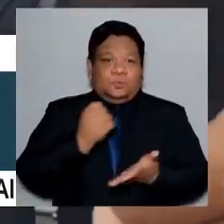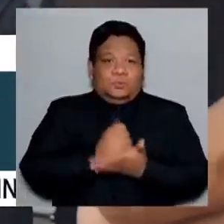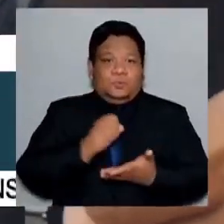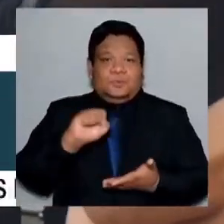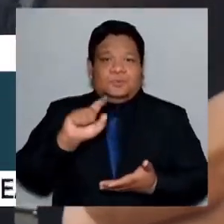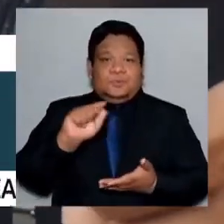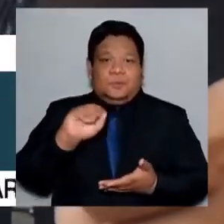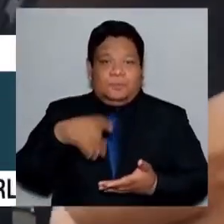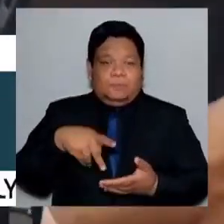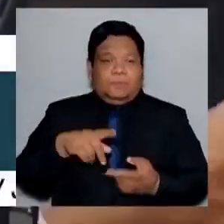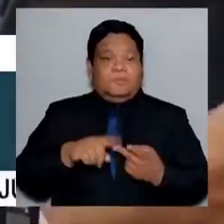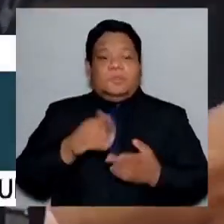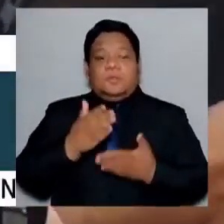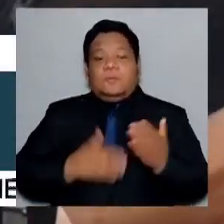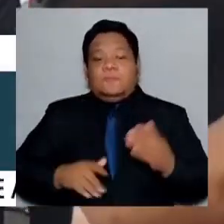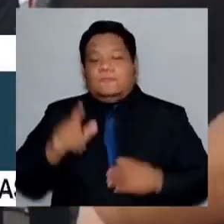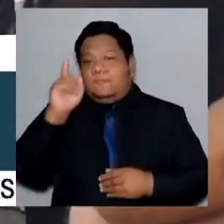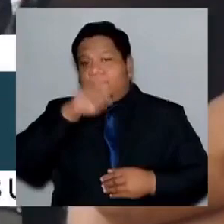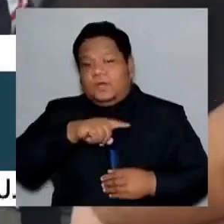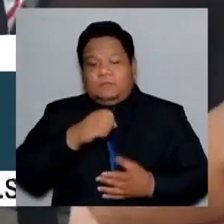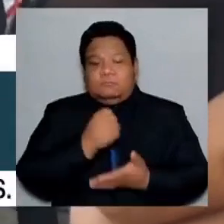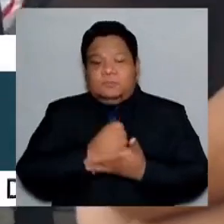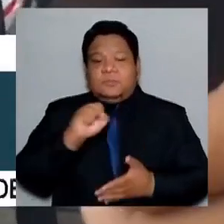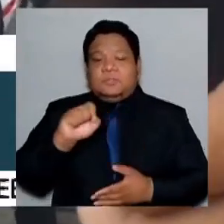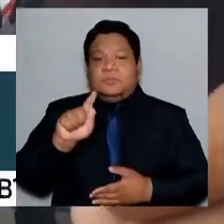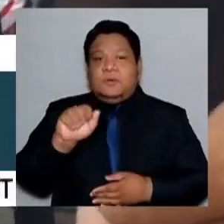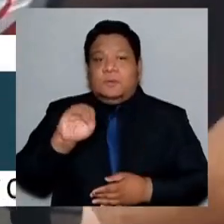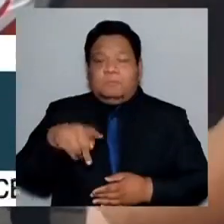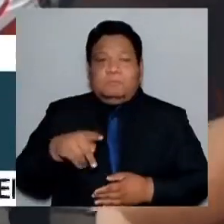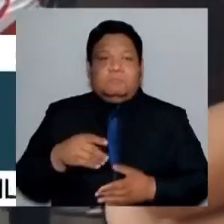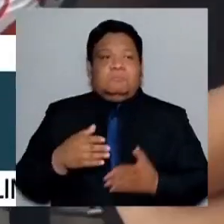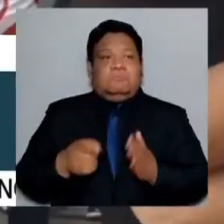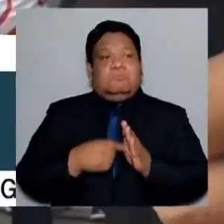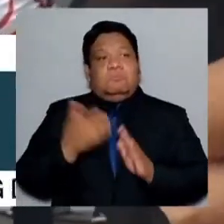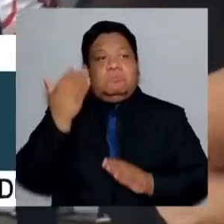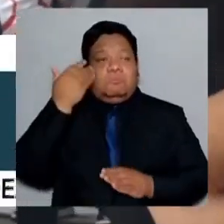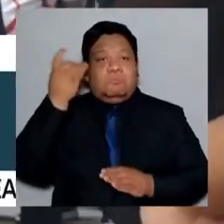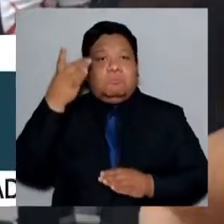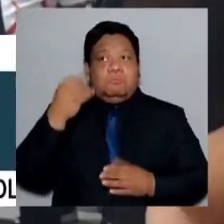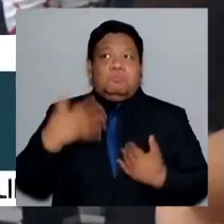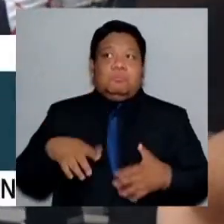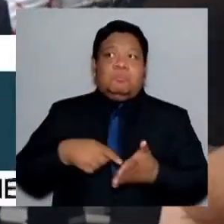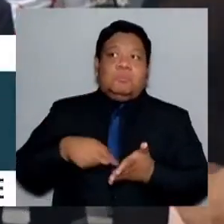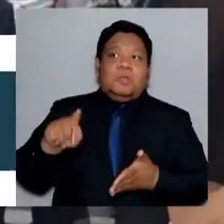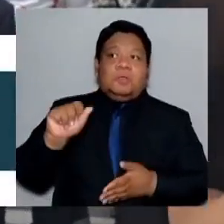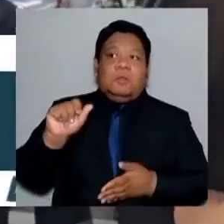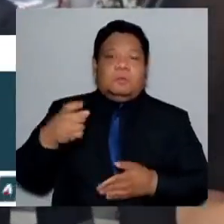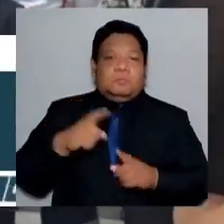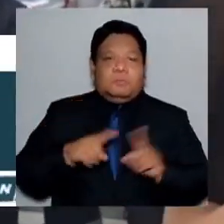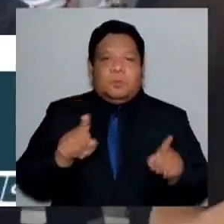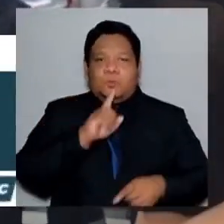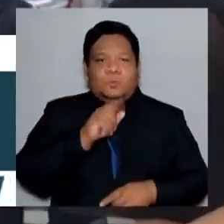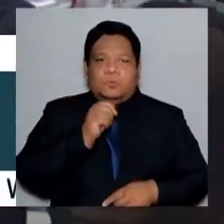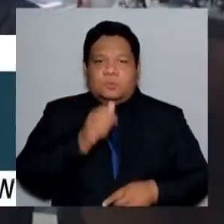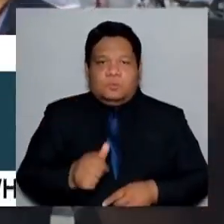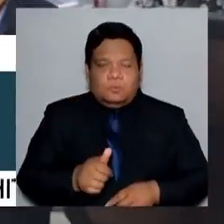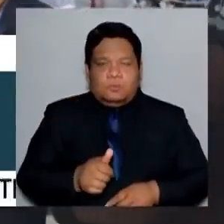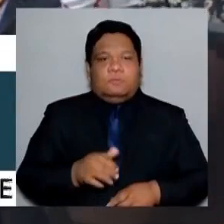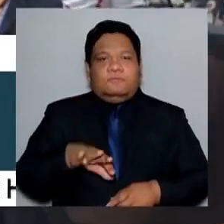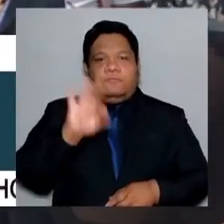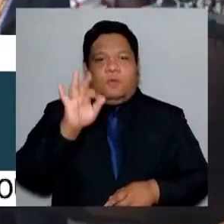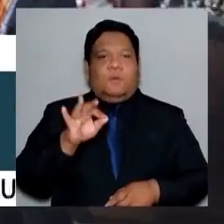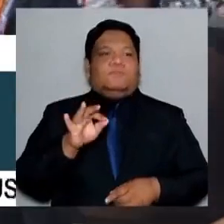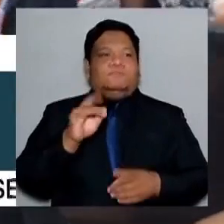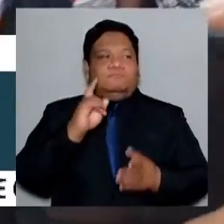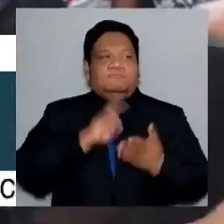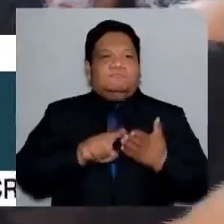ang stamps na kunwari pinapalabas na bayad ang tax pero sa totoo hindi. Kaya na-verify natin yan nung January 25 na